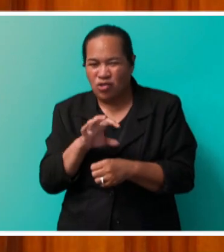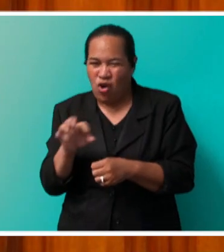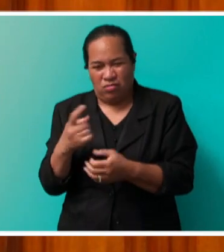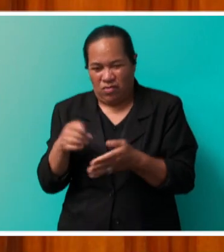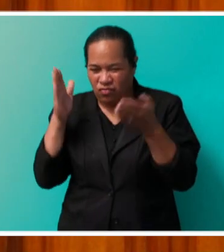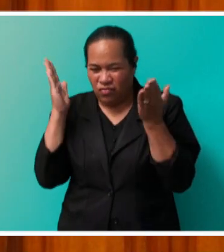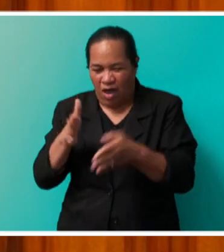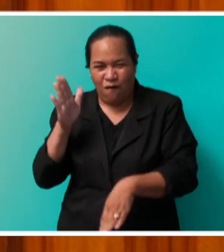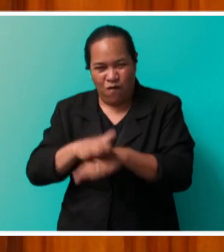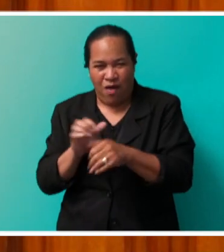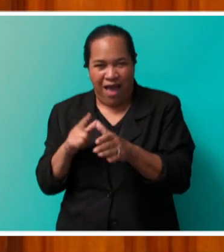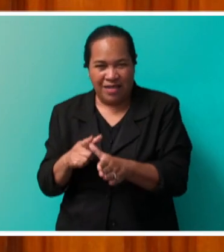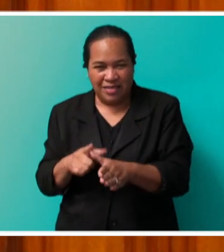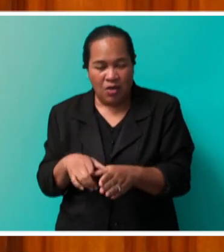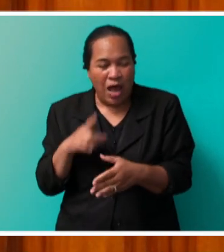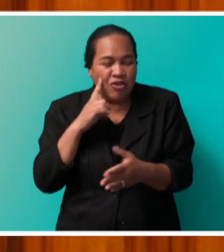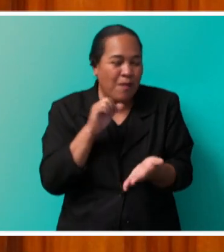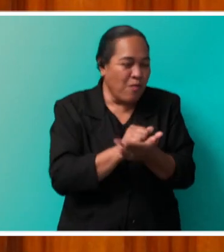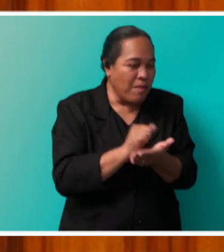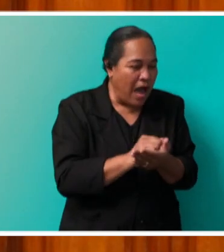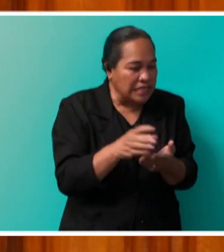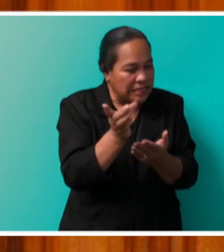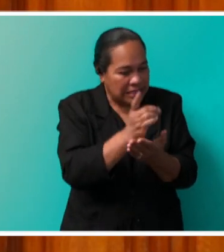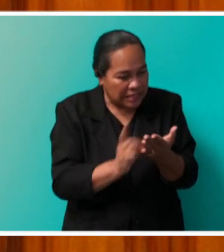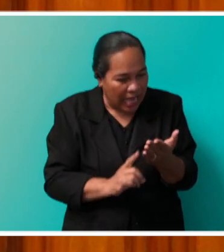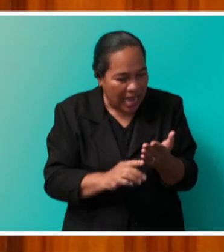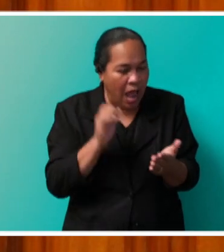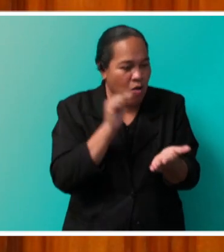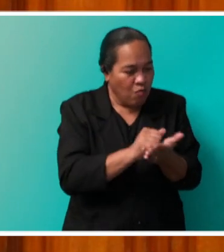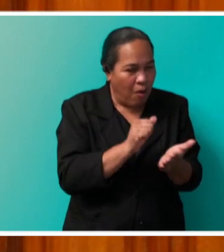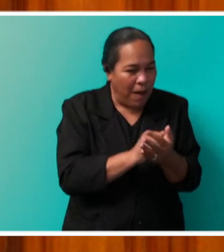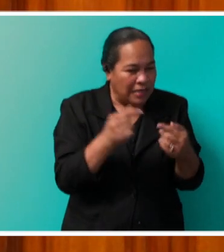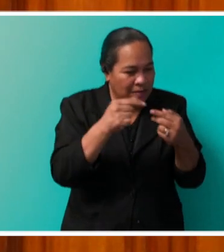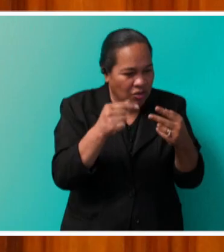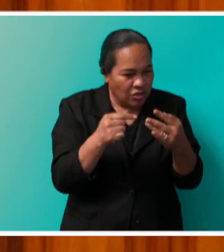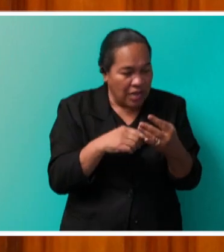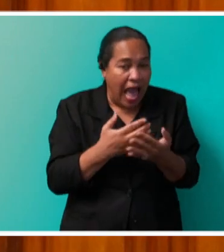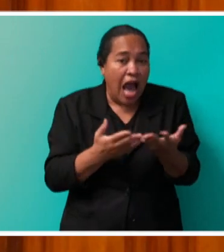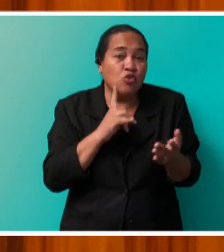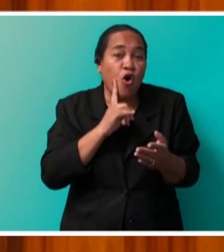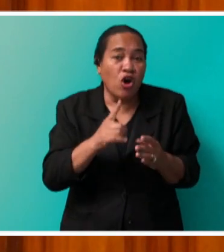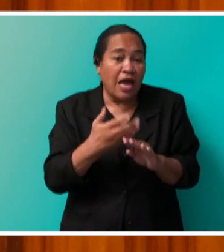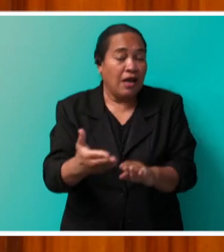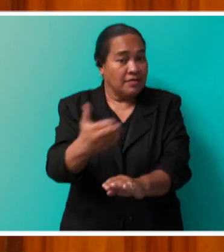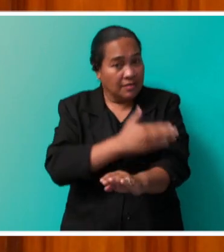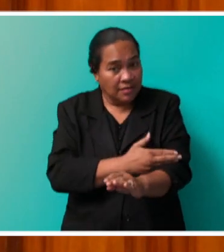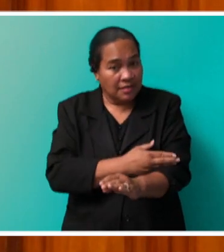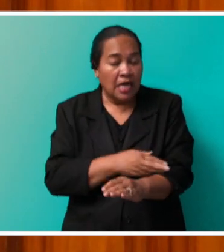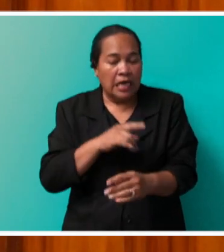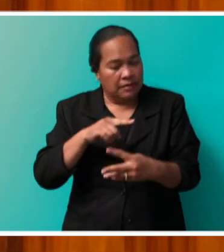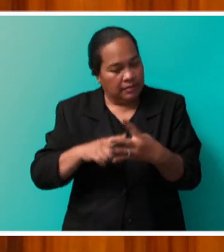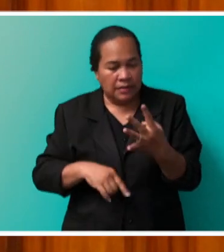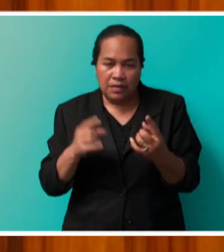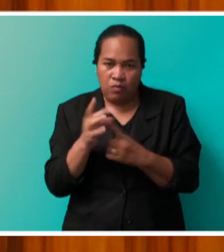Proper design of buildings and proper specification of building materials and ordering in advance all go a long way in